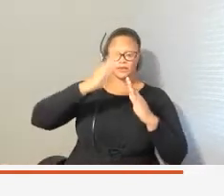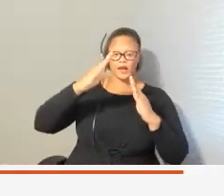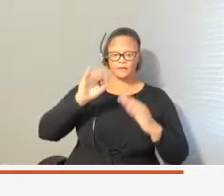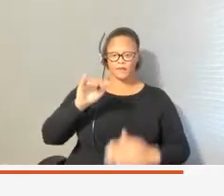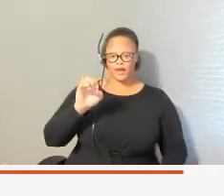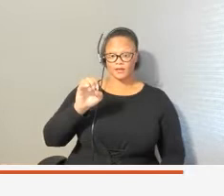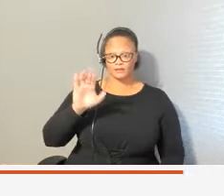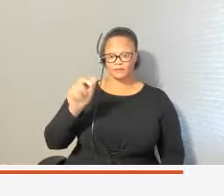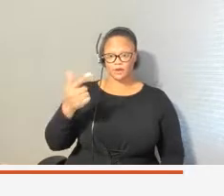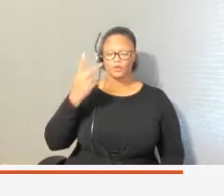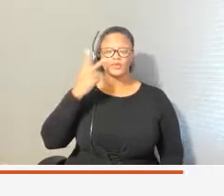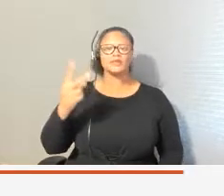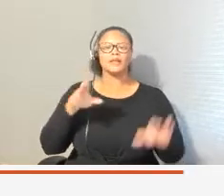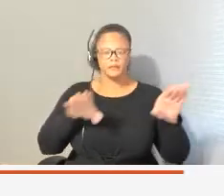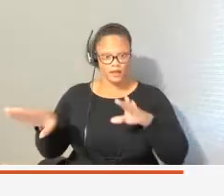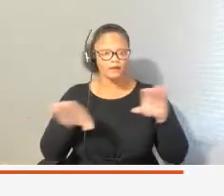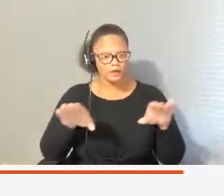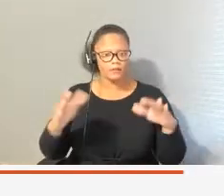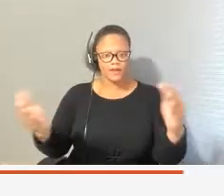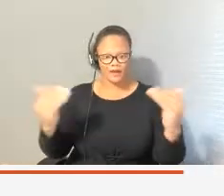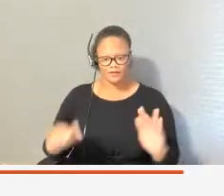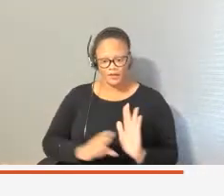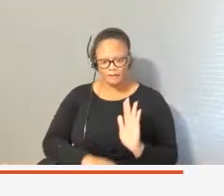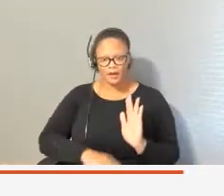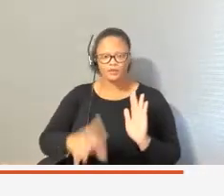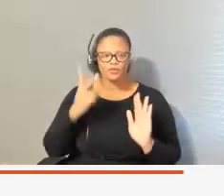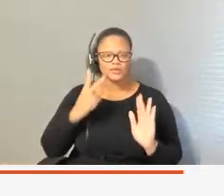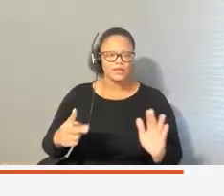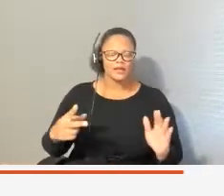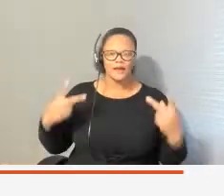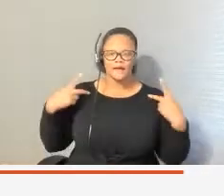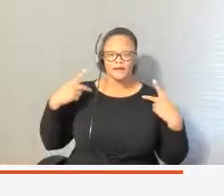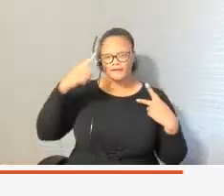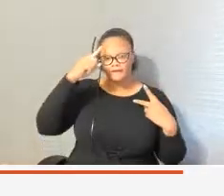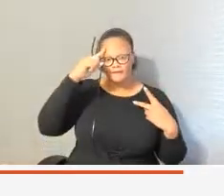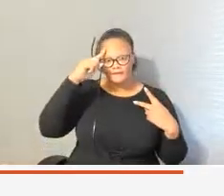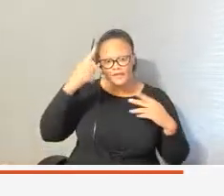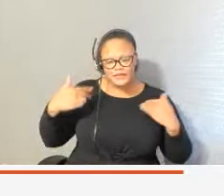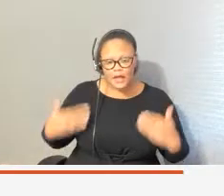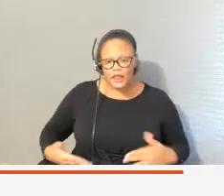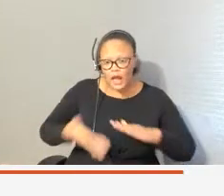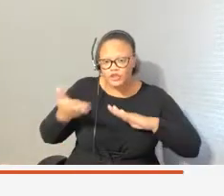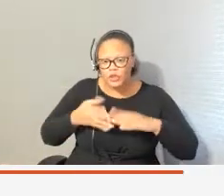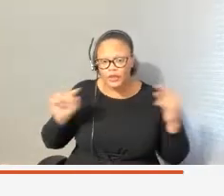behaviors. You look at the bottom, we see that there's physiological injuries, neurological injuries, emotional, social